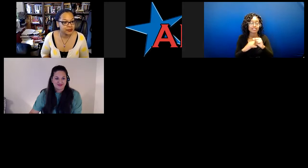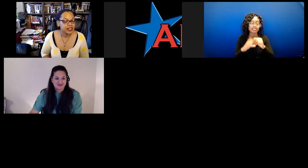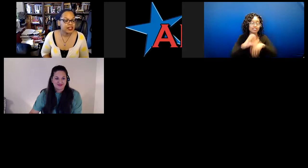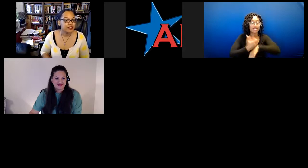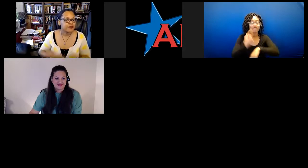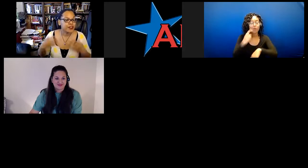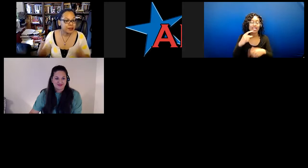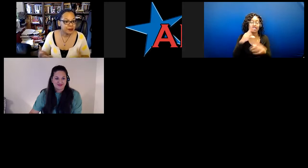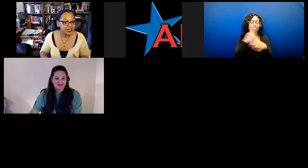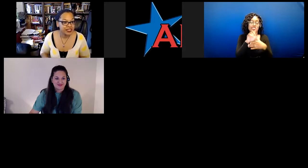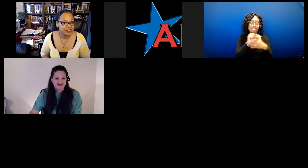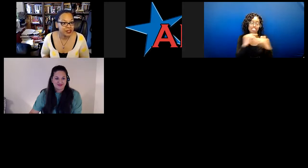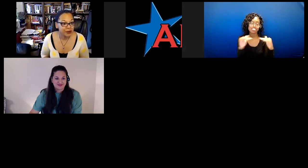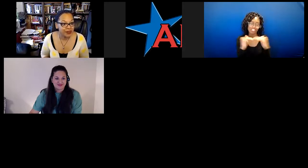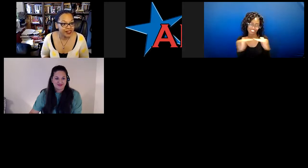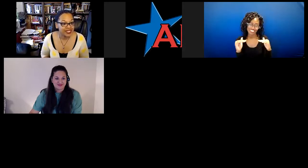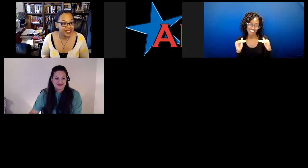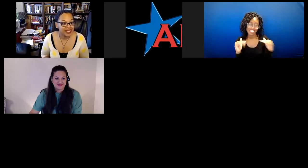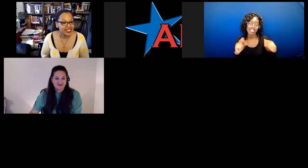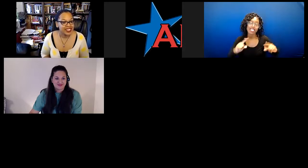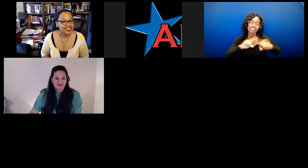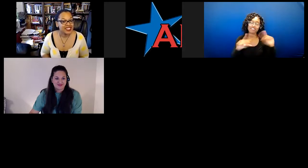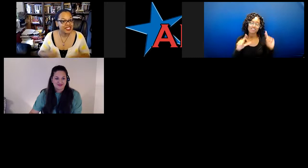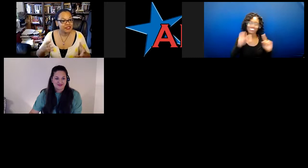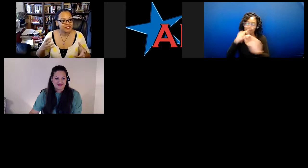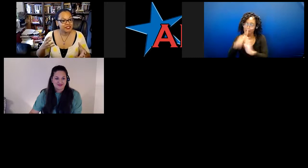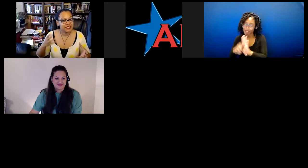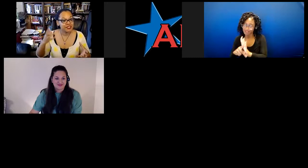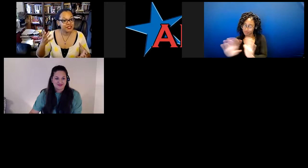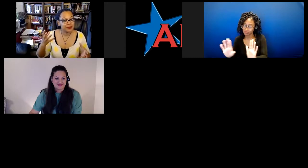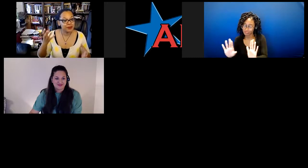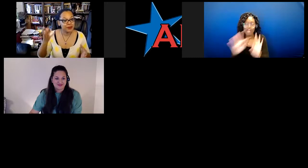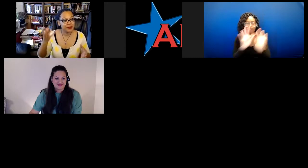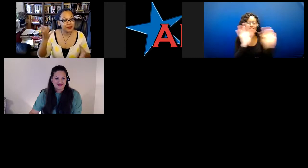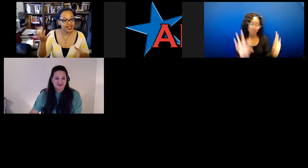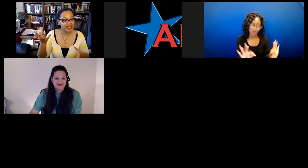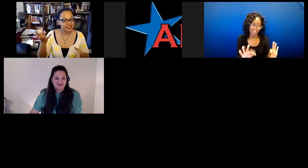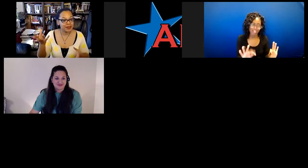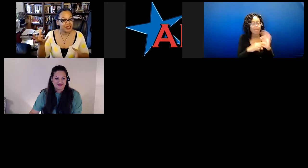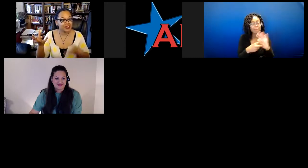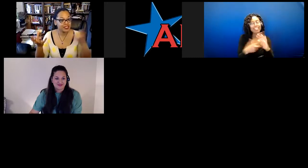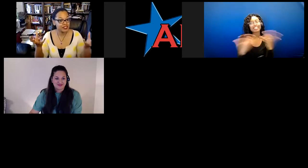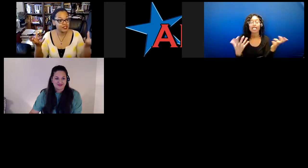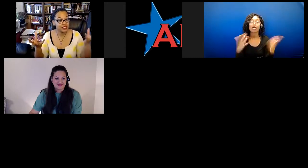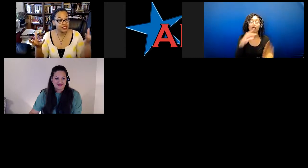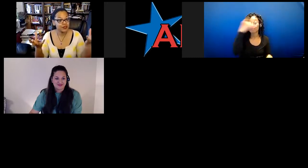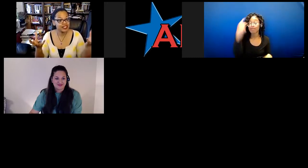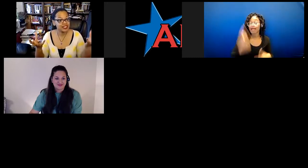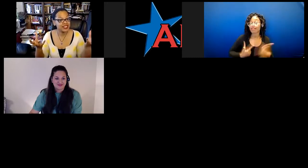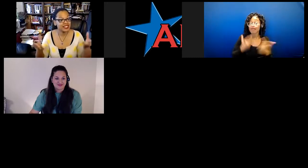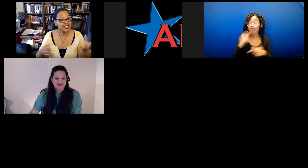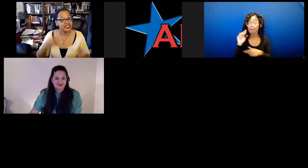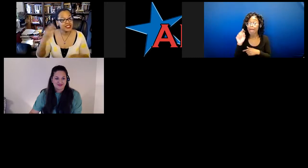justice. A framework is different than a policy. It's kind of the difference between Black Lives Matter to Civil Rights